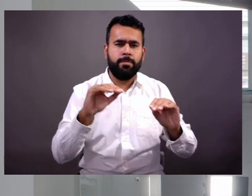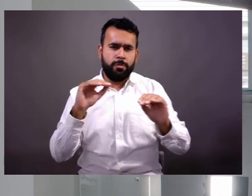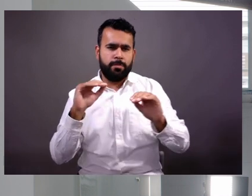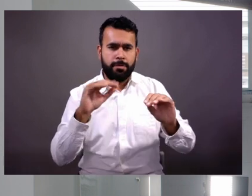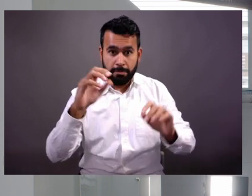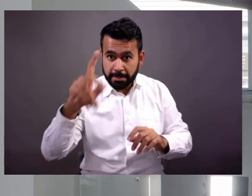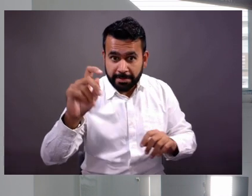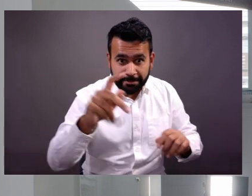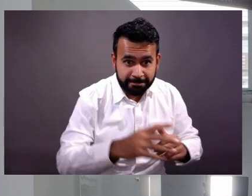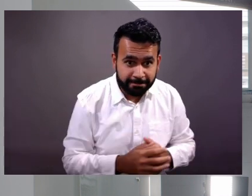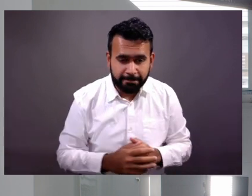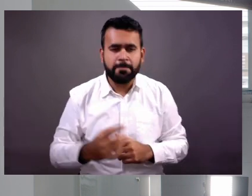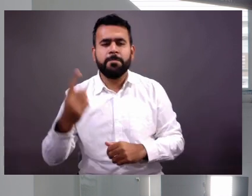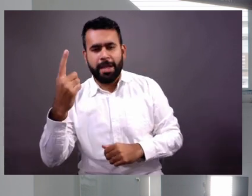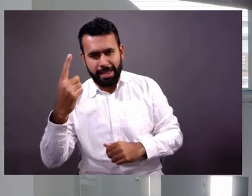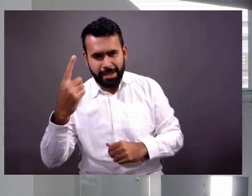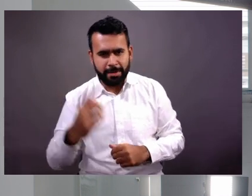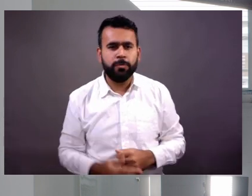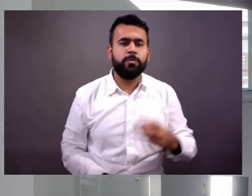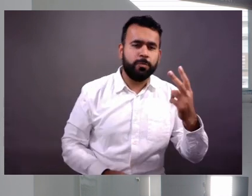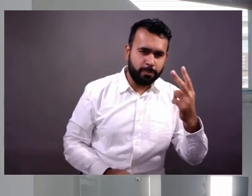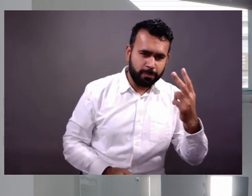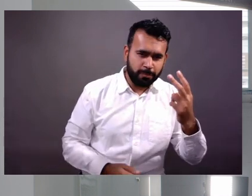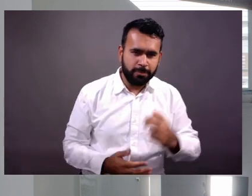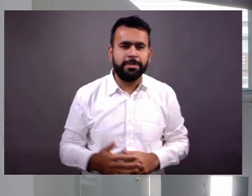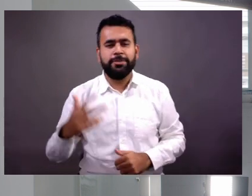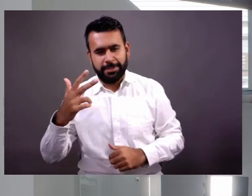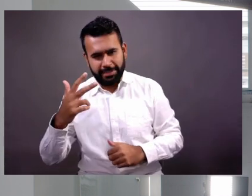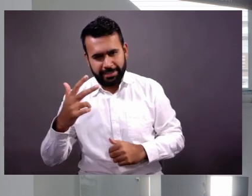this is a back groove. Okay, so 1,